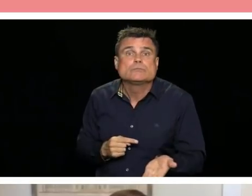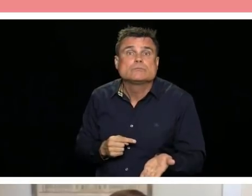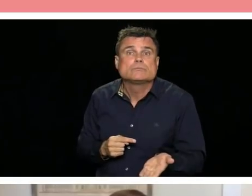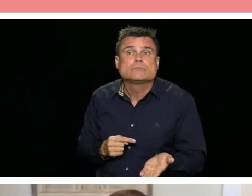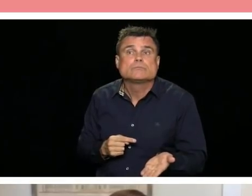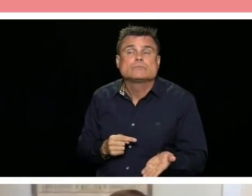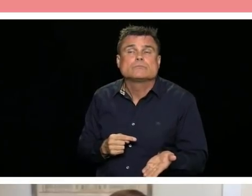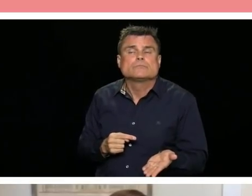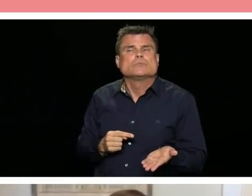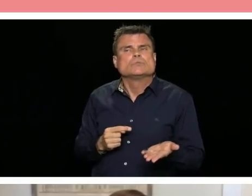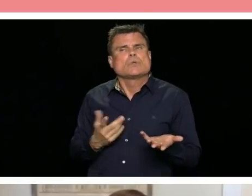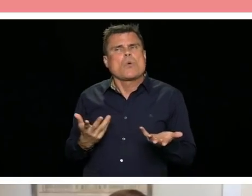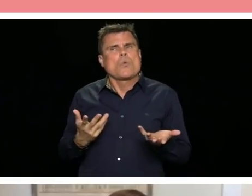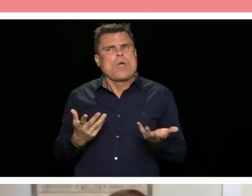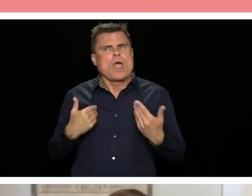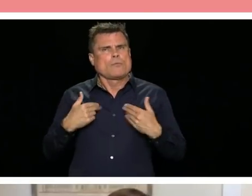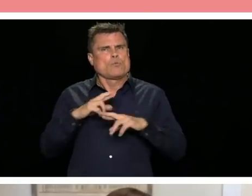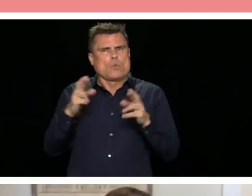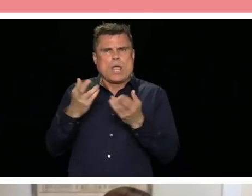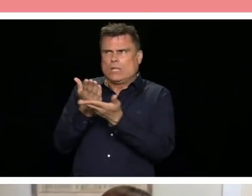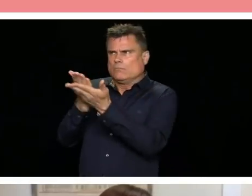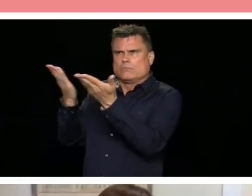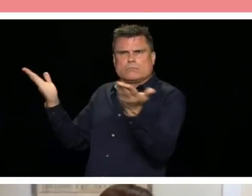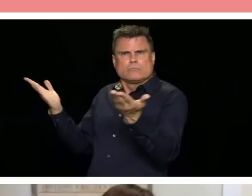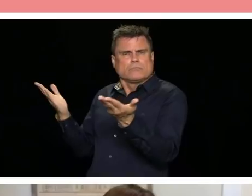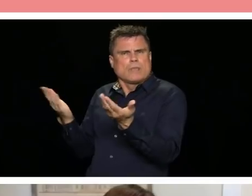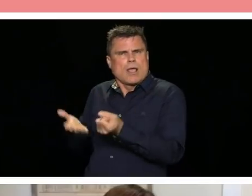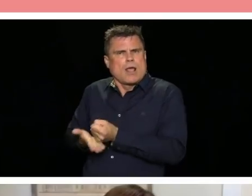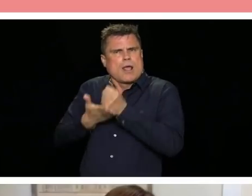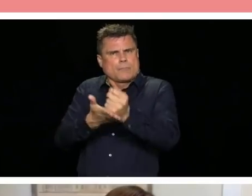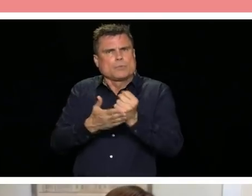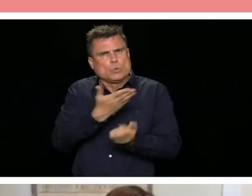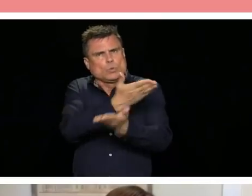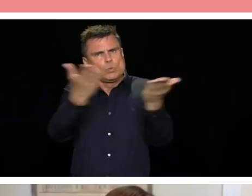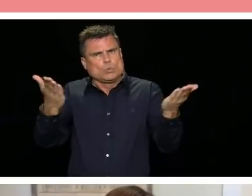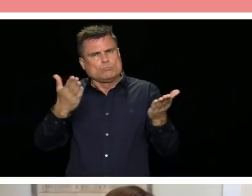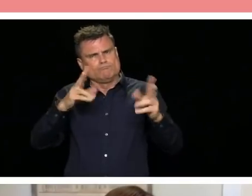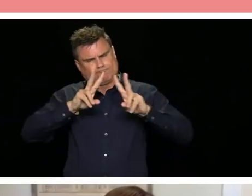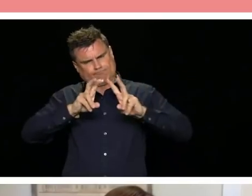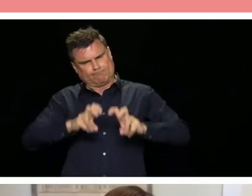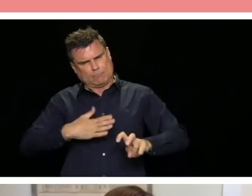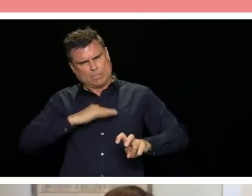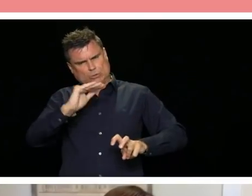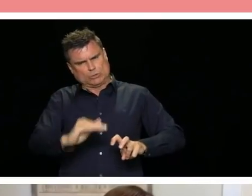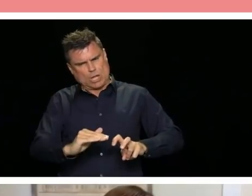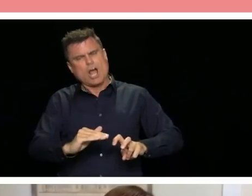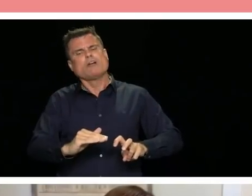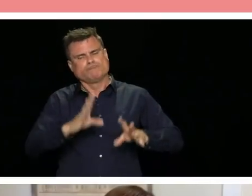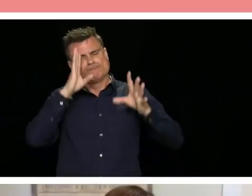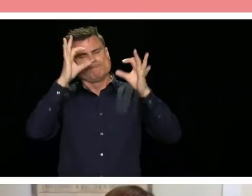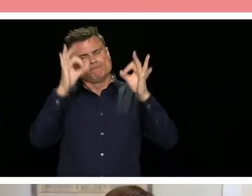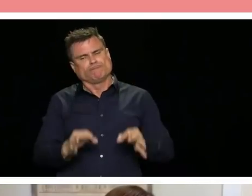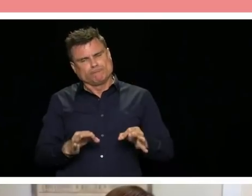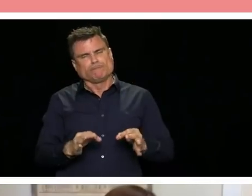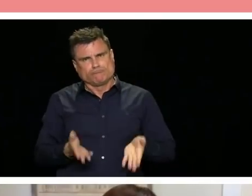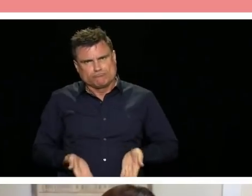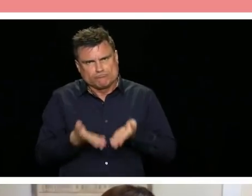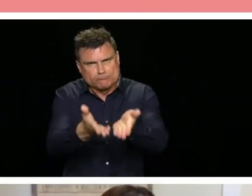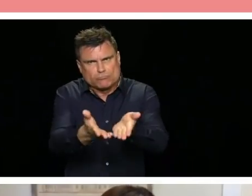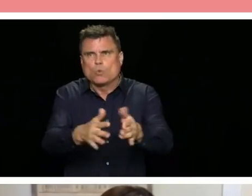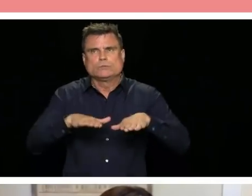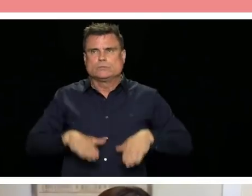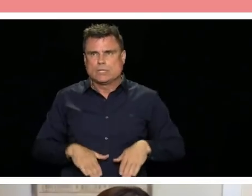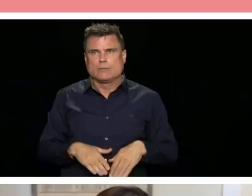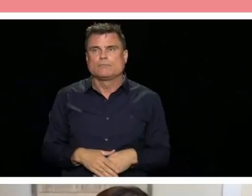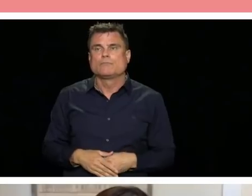forward. Thank you. I have another question, and Dr. Corneil, don't go away. This one is for you as well. And this